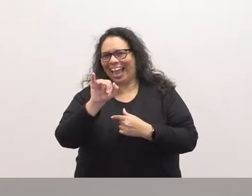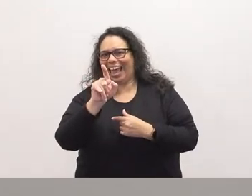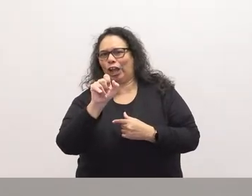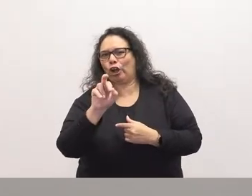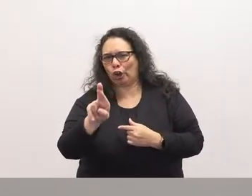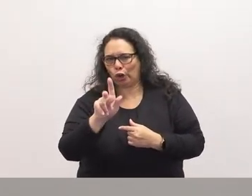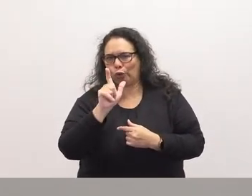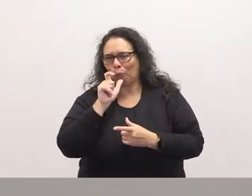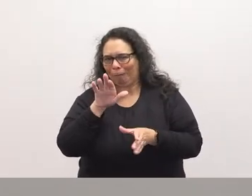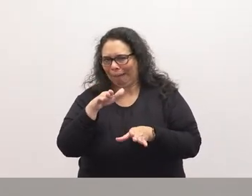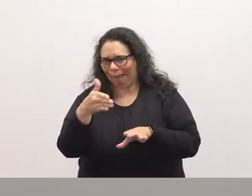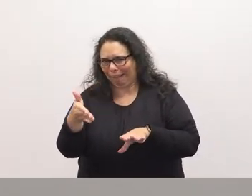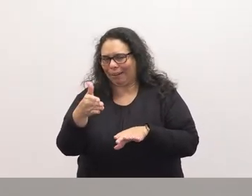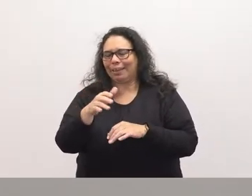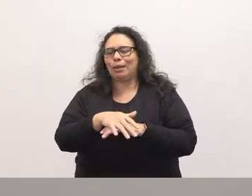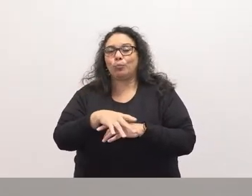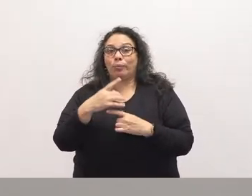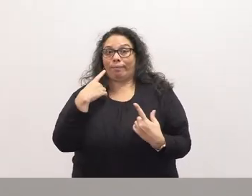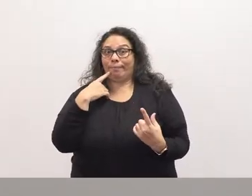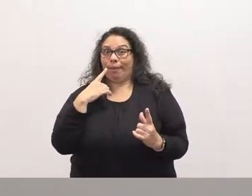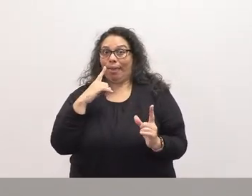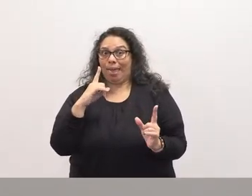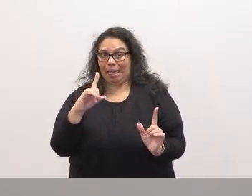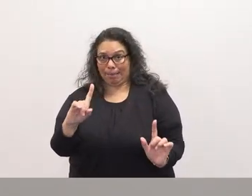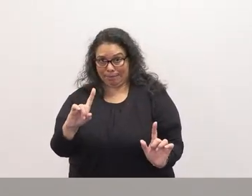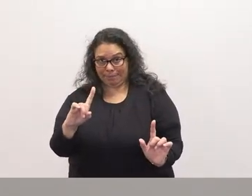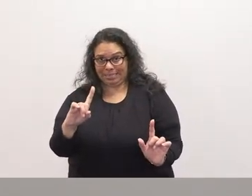a famous